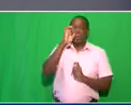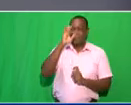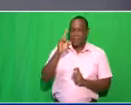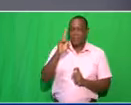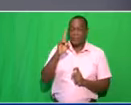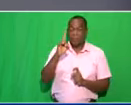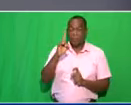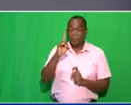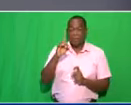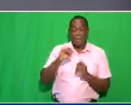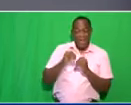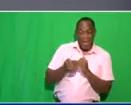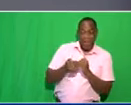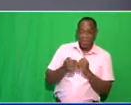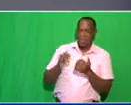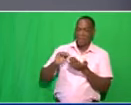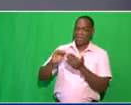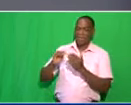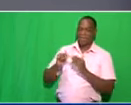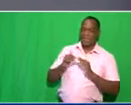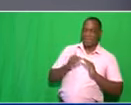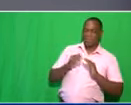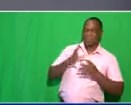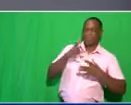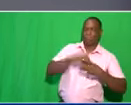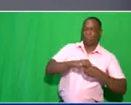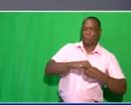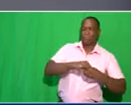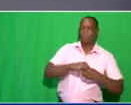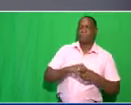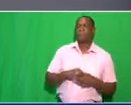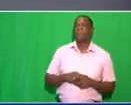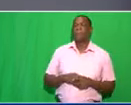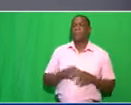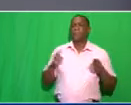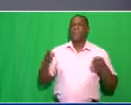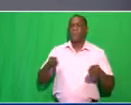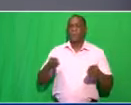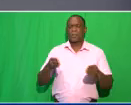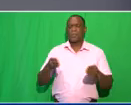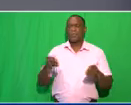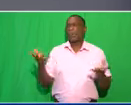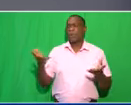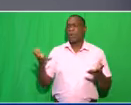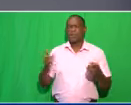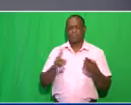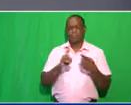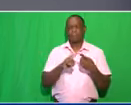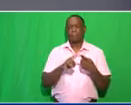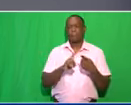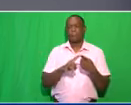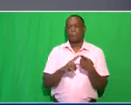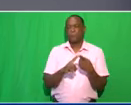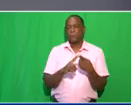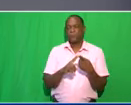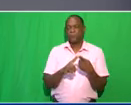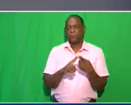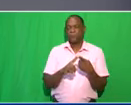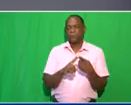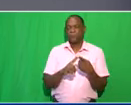Village, focused on the following areas. 1, the conduct of the secondary